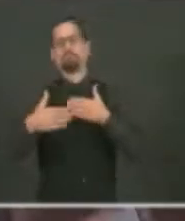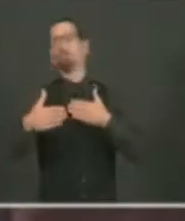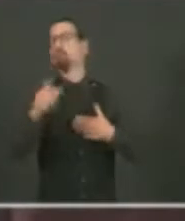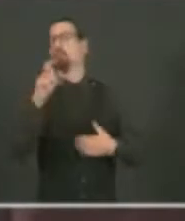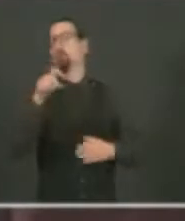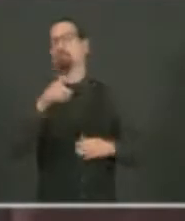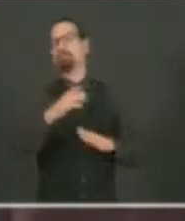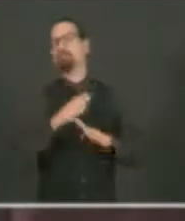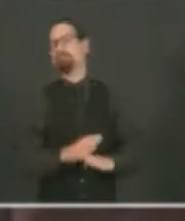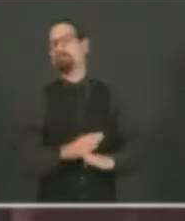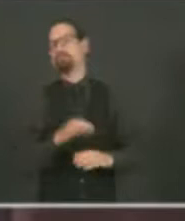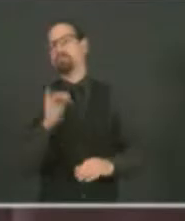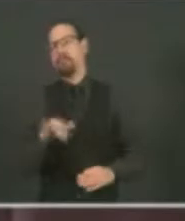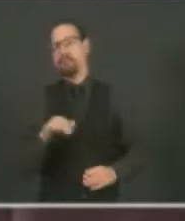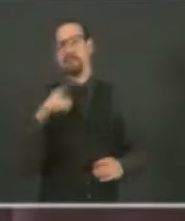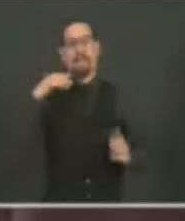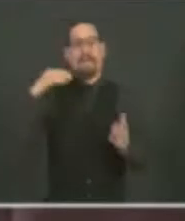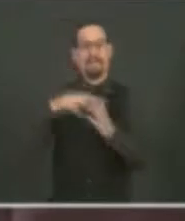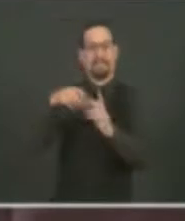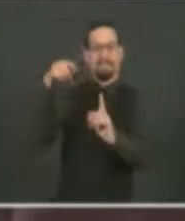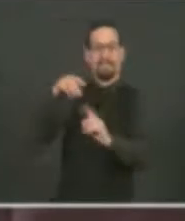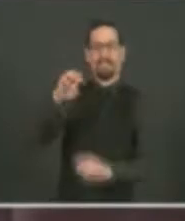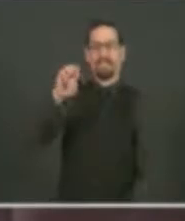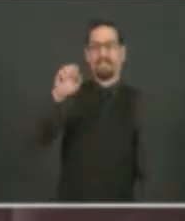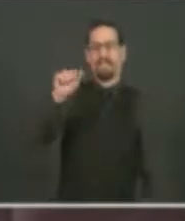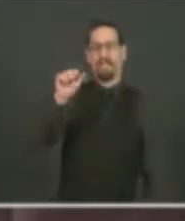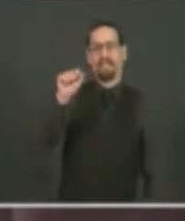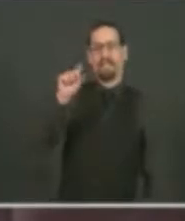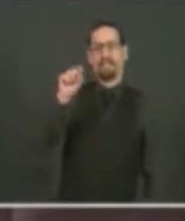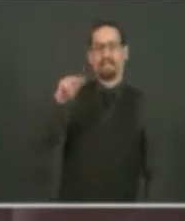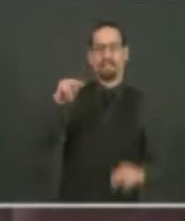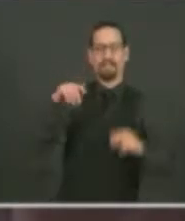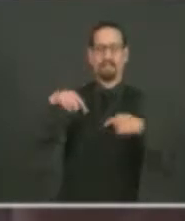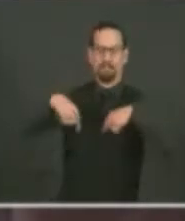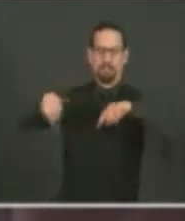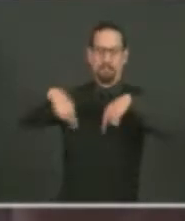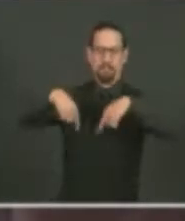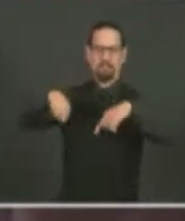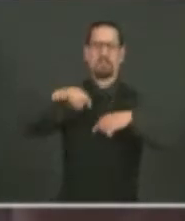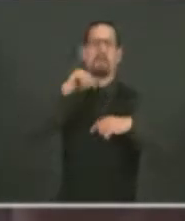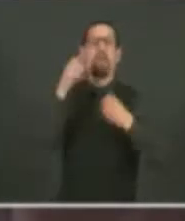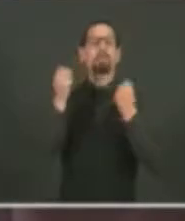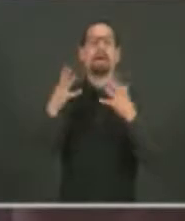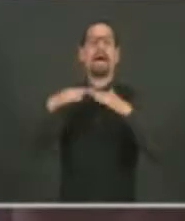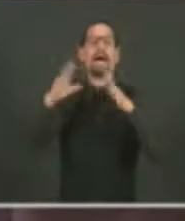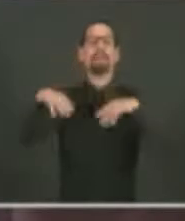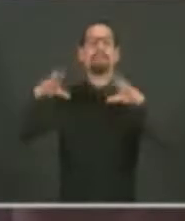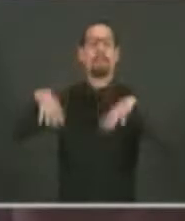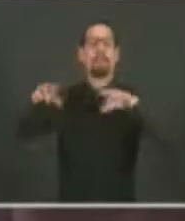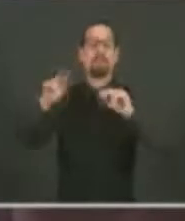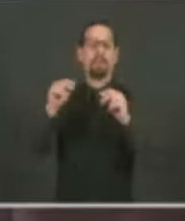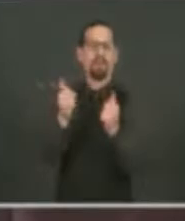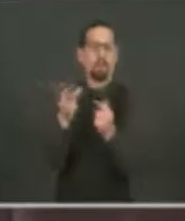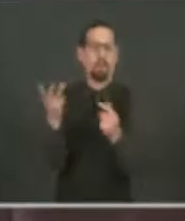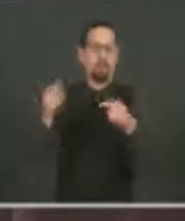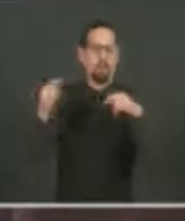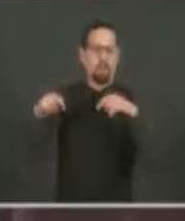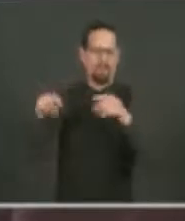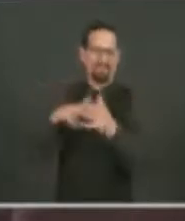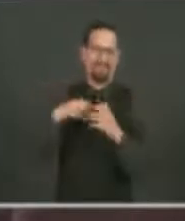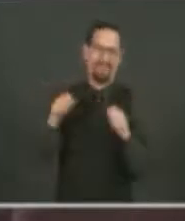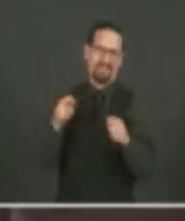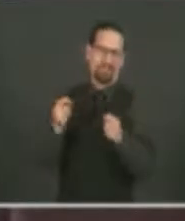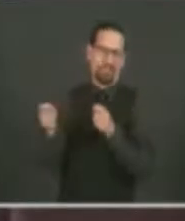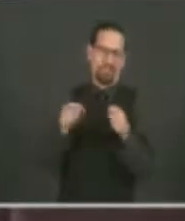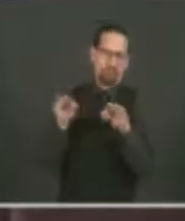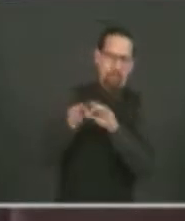their lesson. The school has to do better monitoring, better enforcement. So I think no.